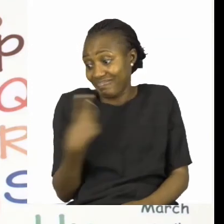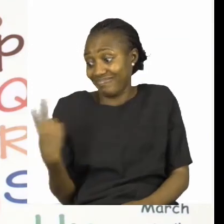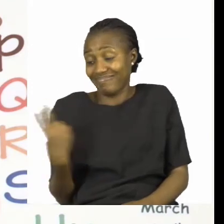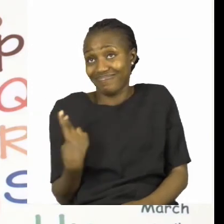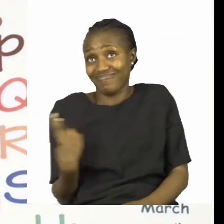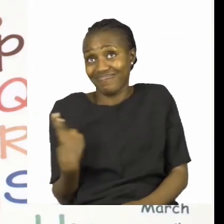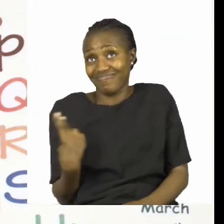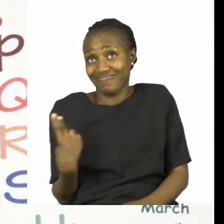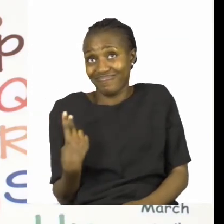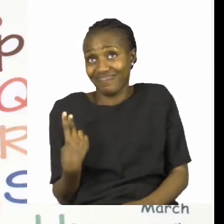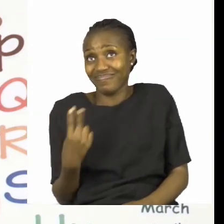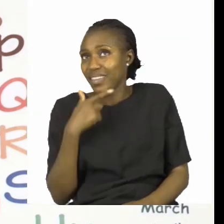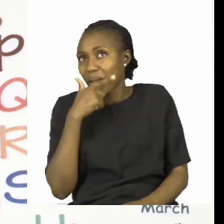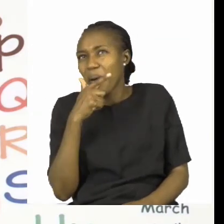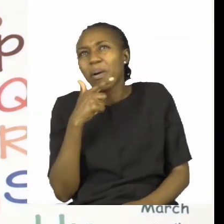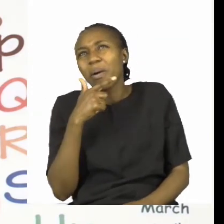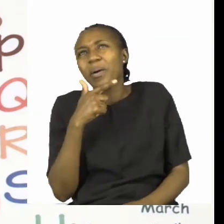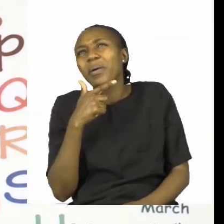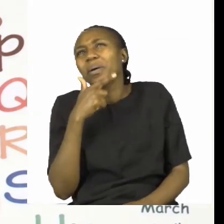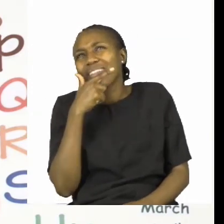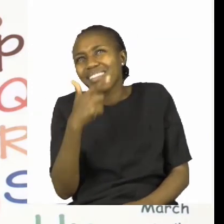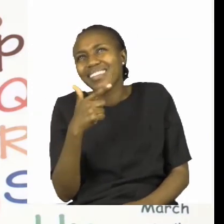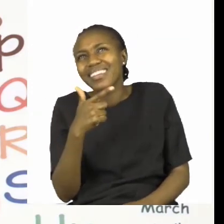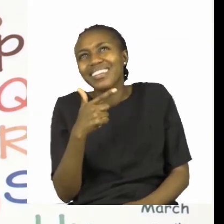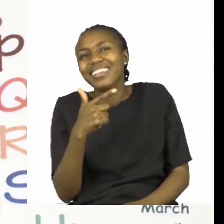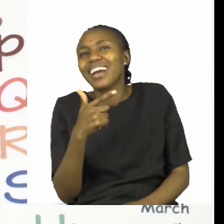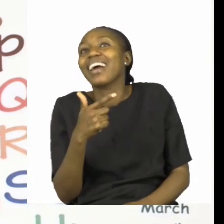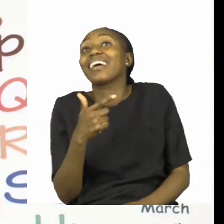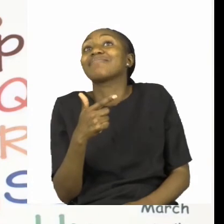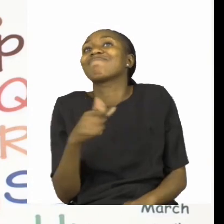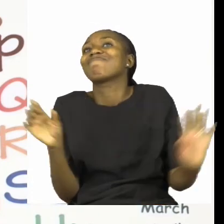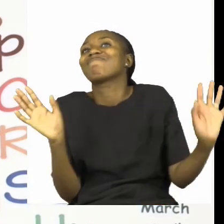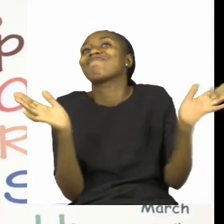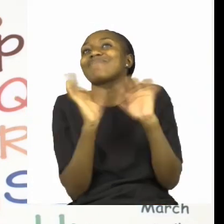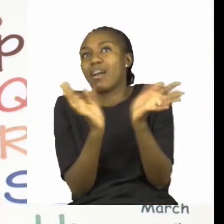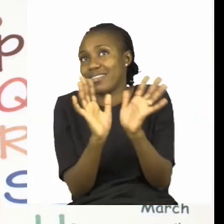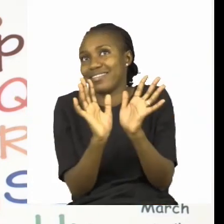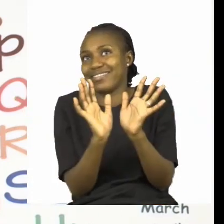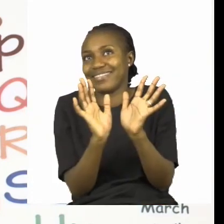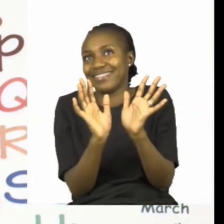we would like to say thank you so much for joining us today and goodbye.